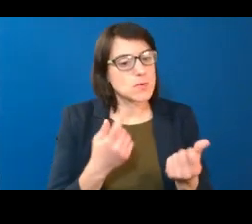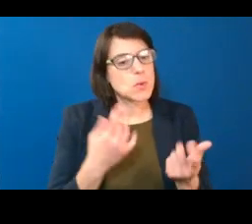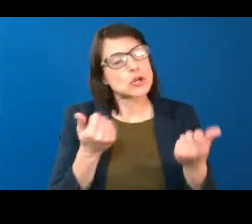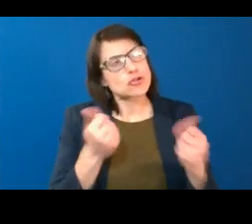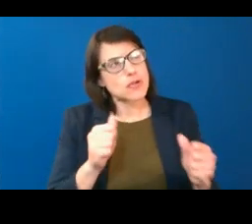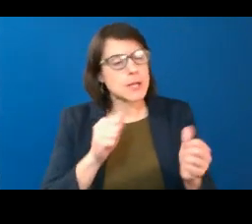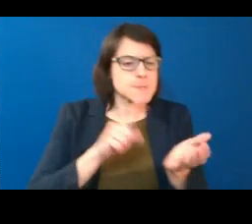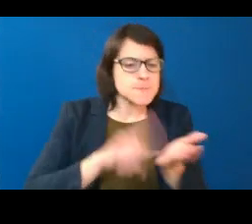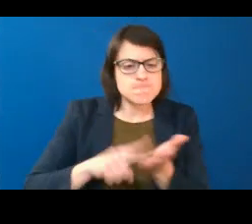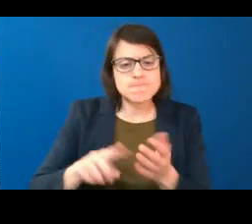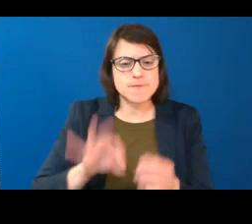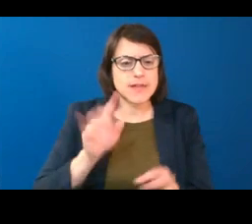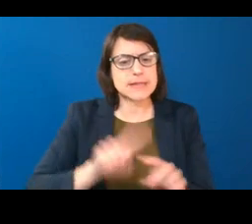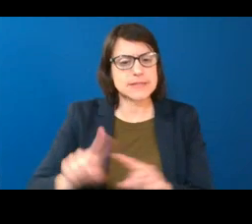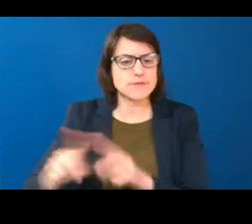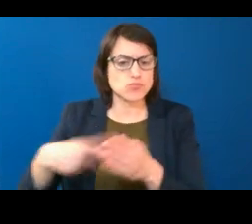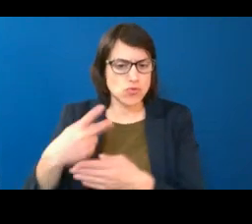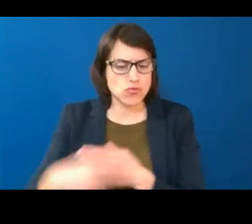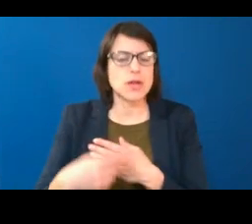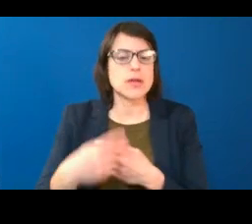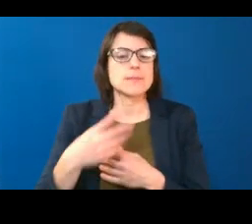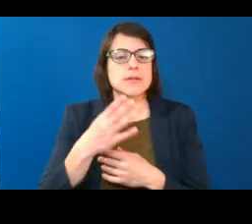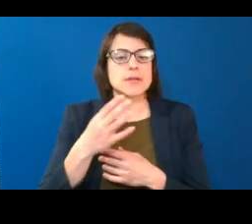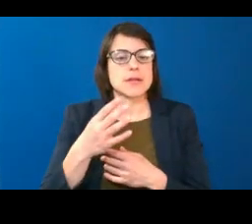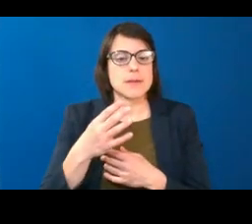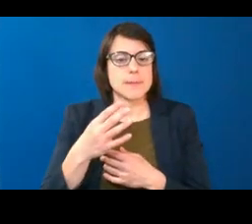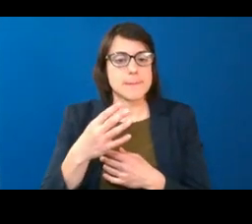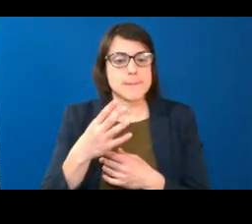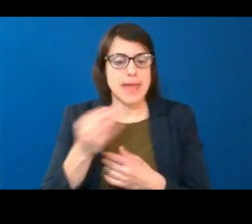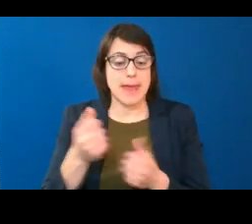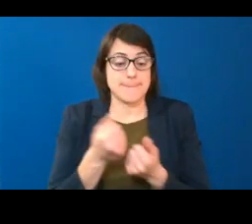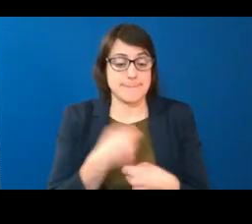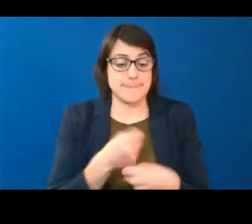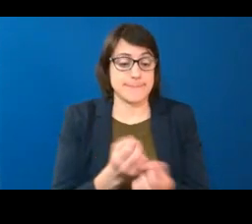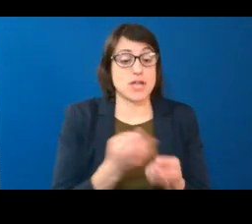local. Thank you. That's all the time we have for questions.